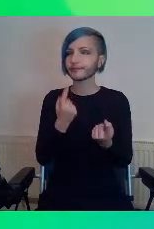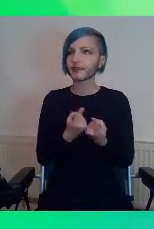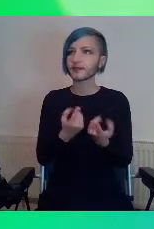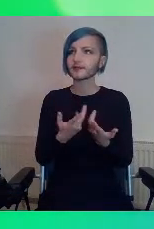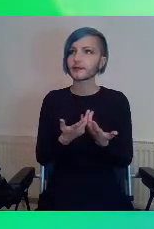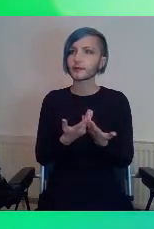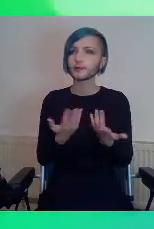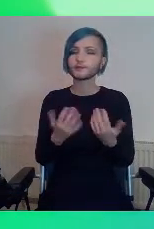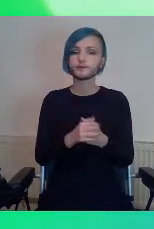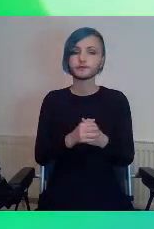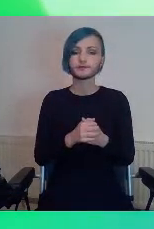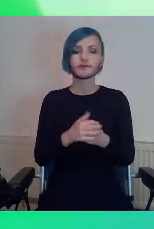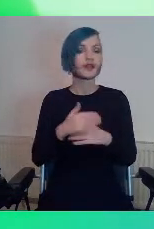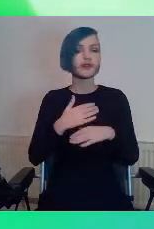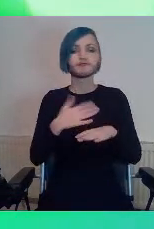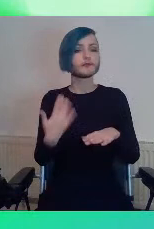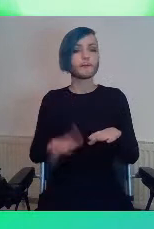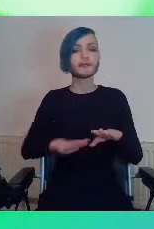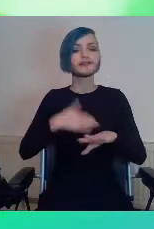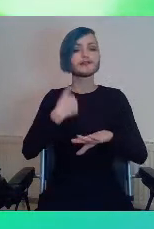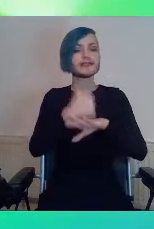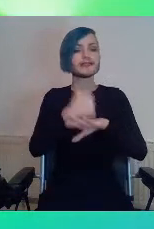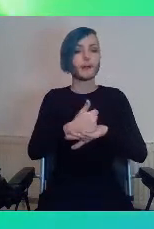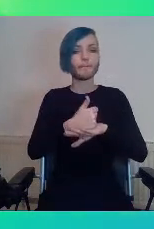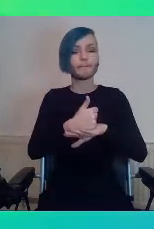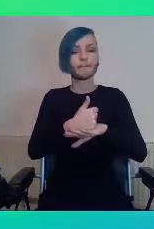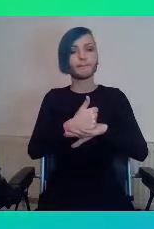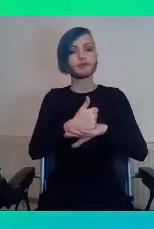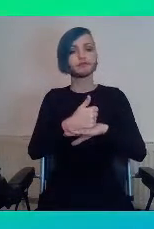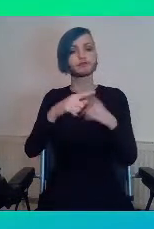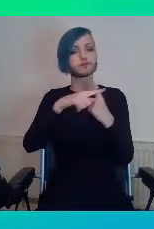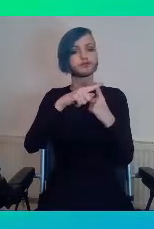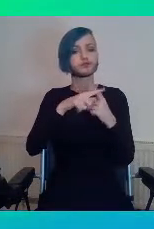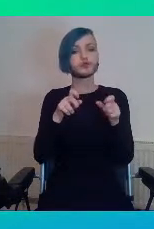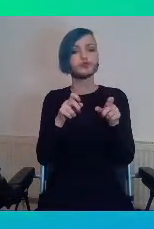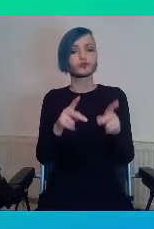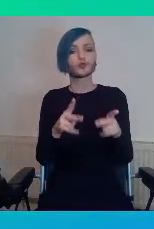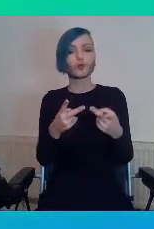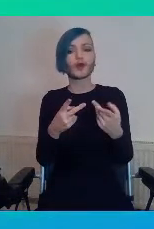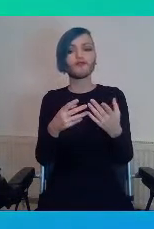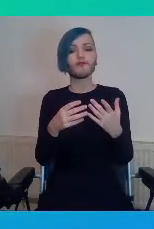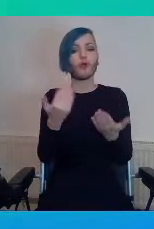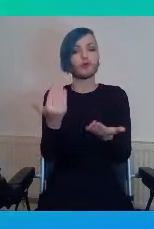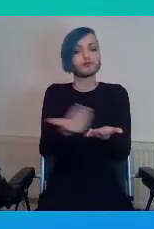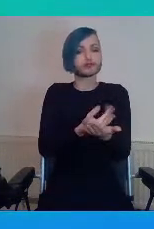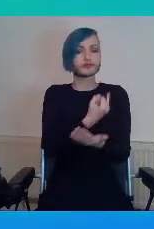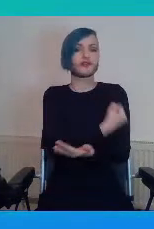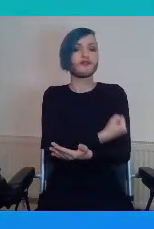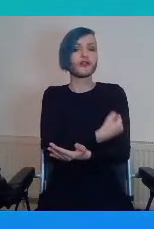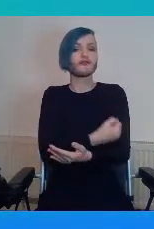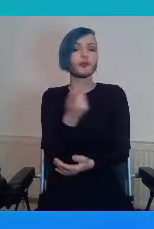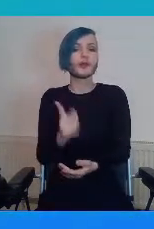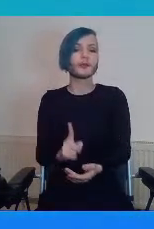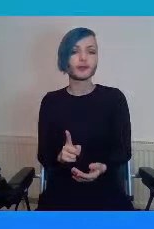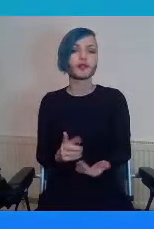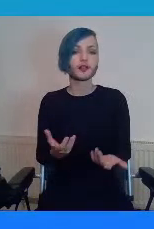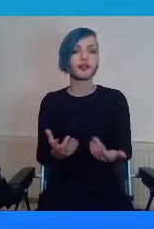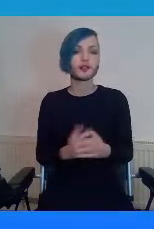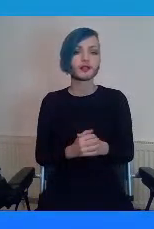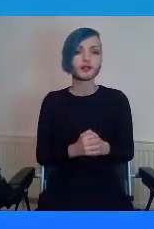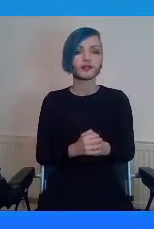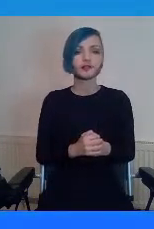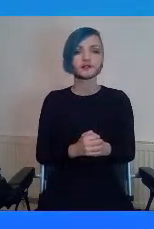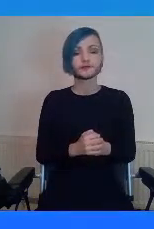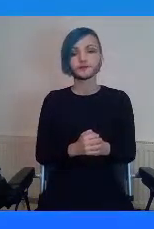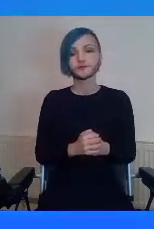good mechanism to protest to protect the most vulnerable people, and